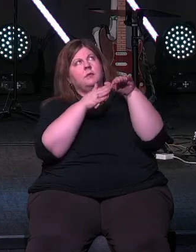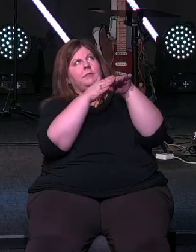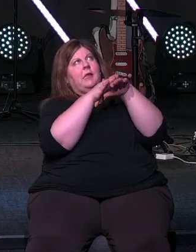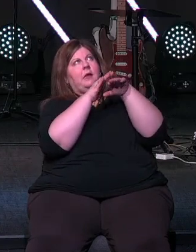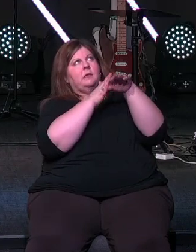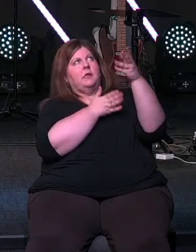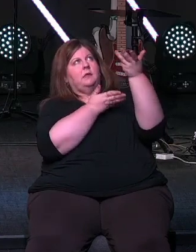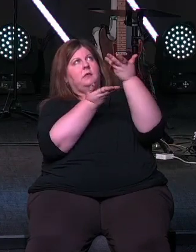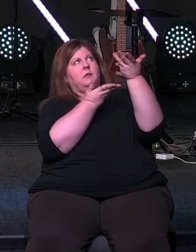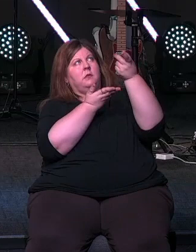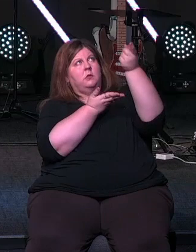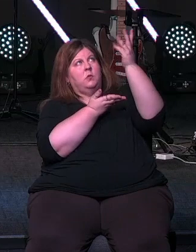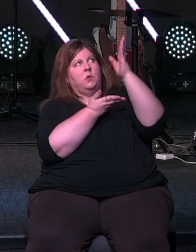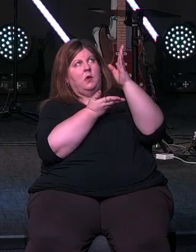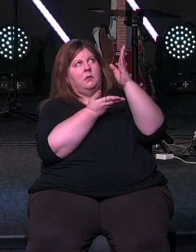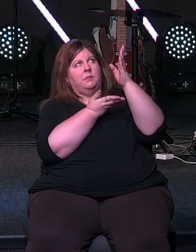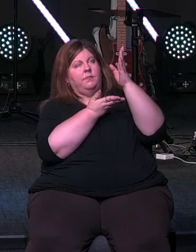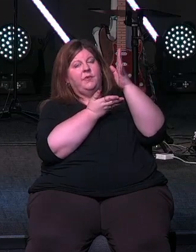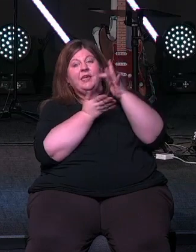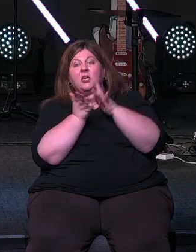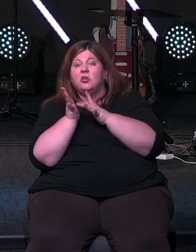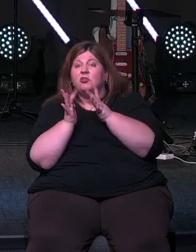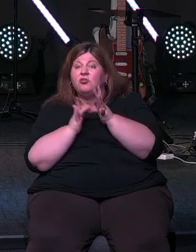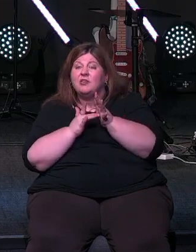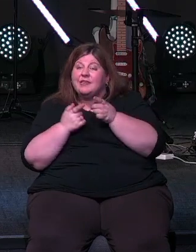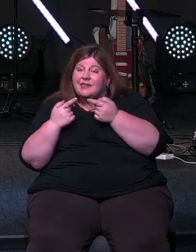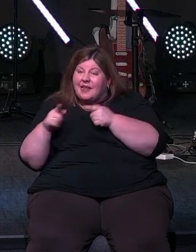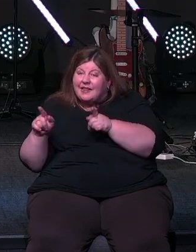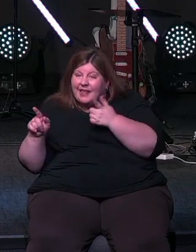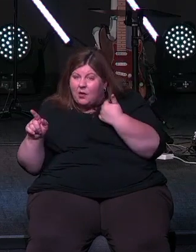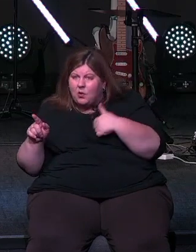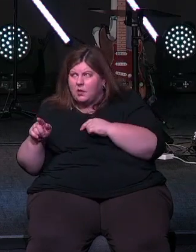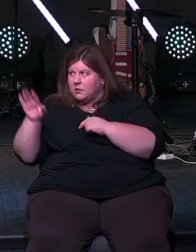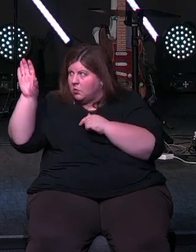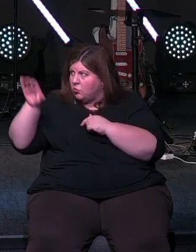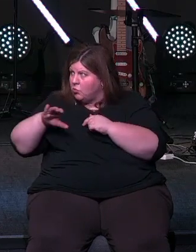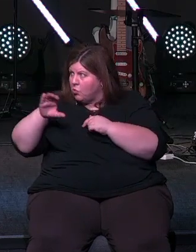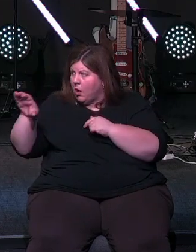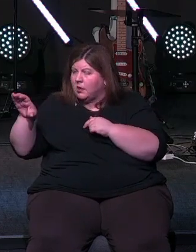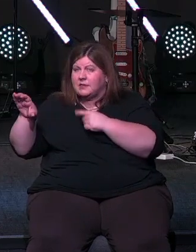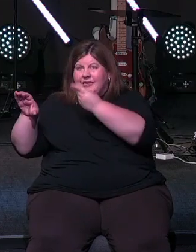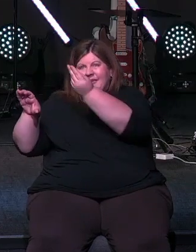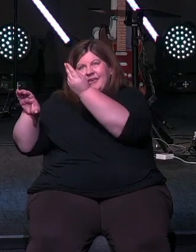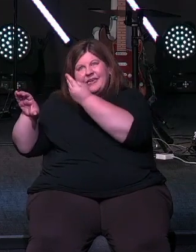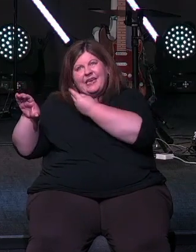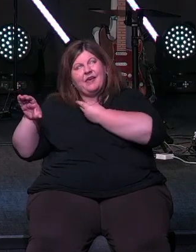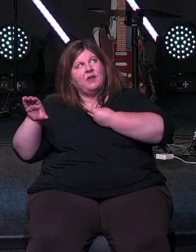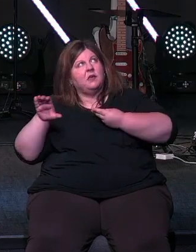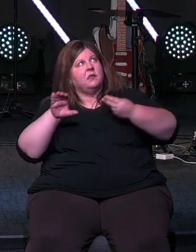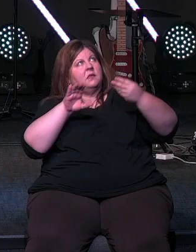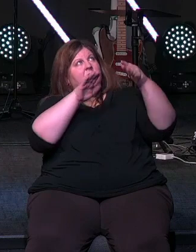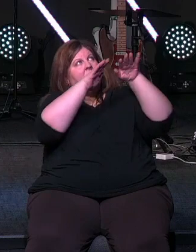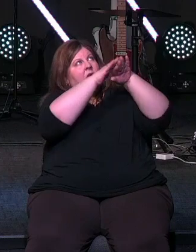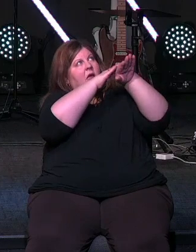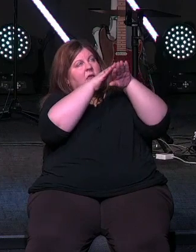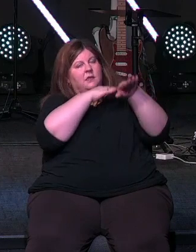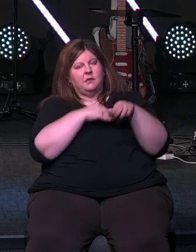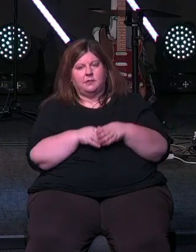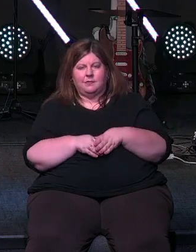to God. Jesus made that possible for us on the cross. It's what we just celebrated last